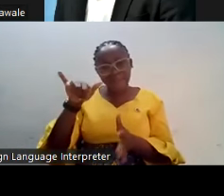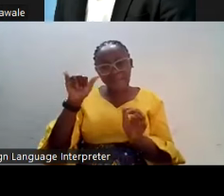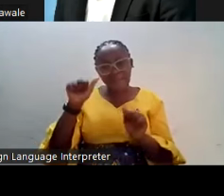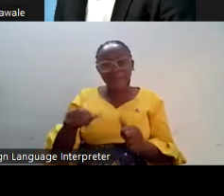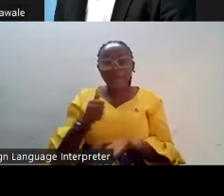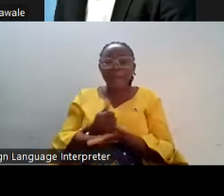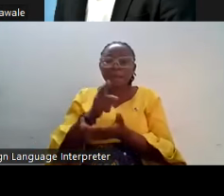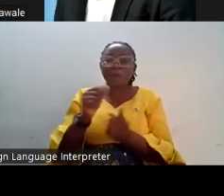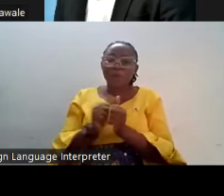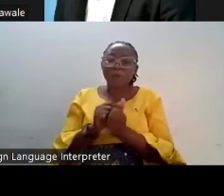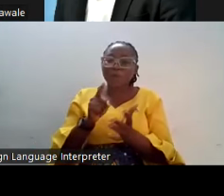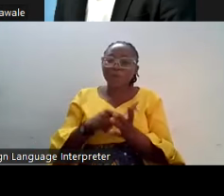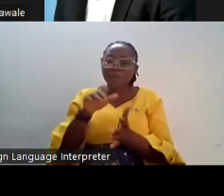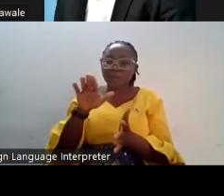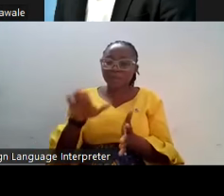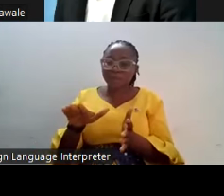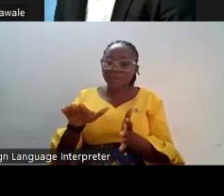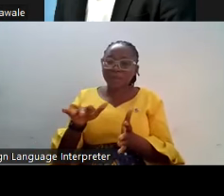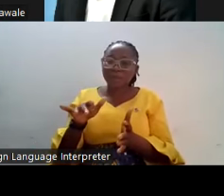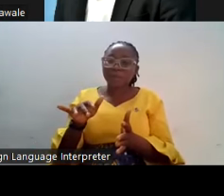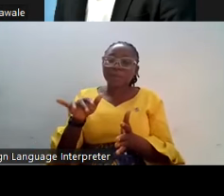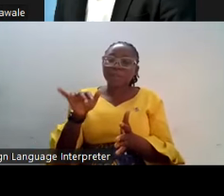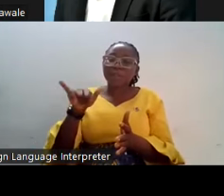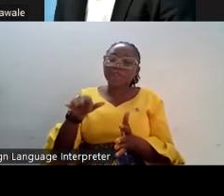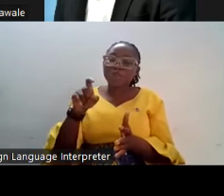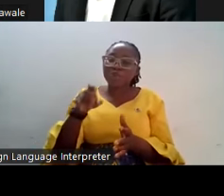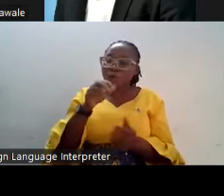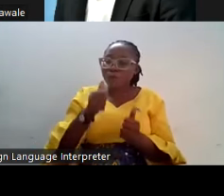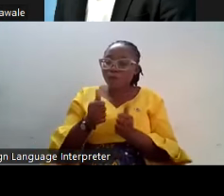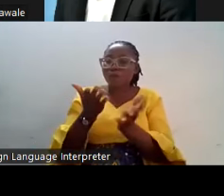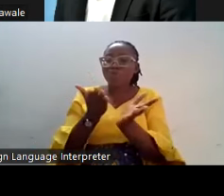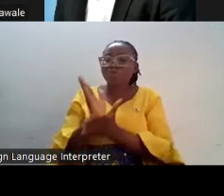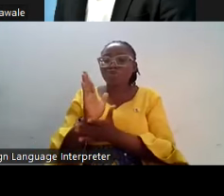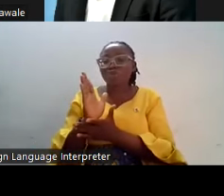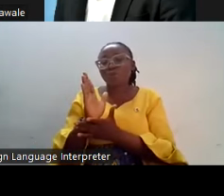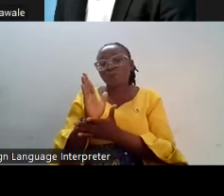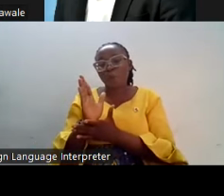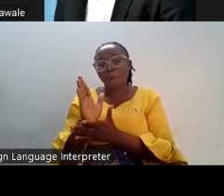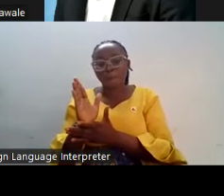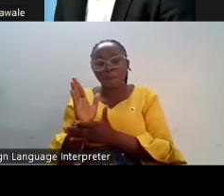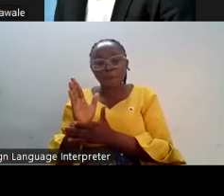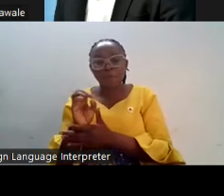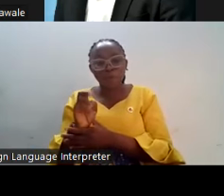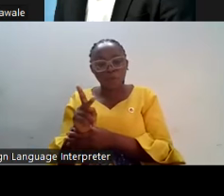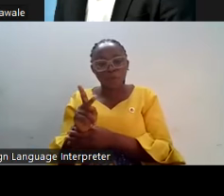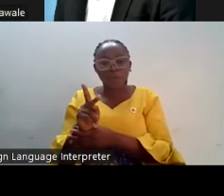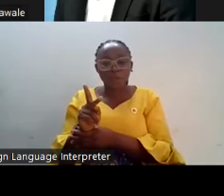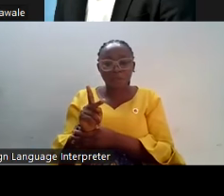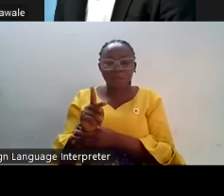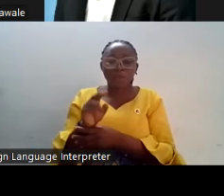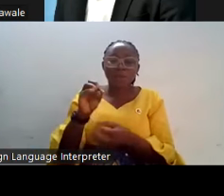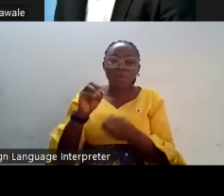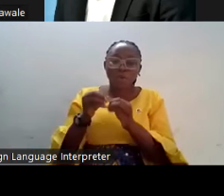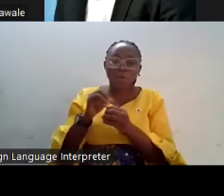the strategies and make sure that they're following through at home as well. Okay, statement number